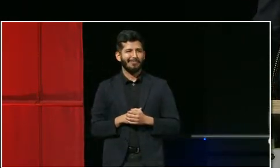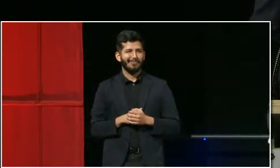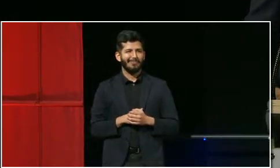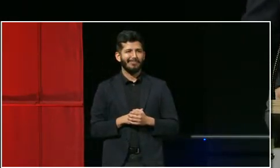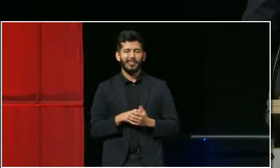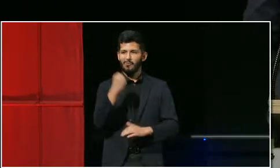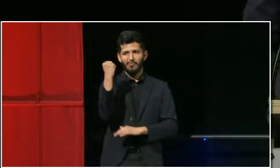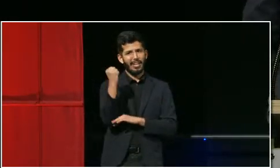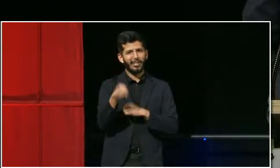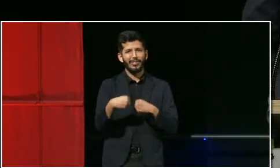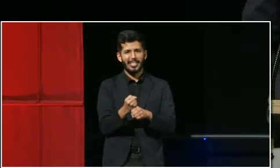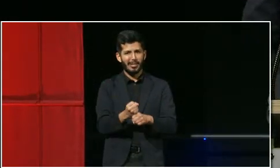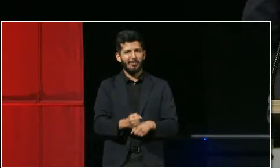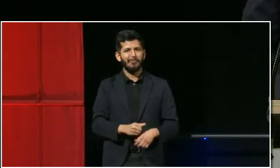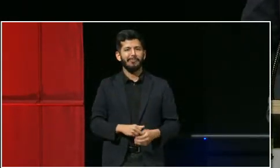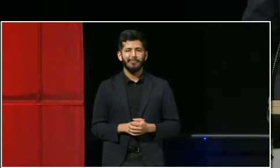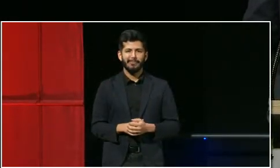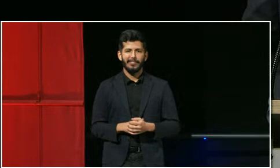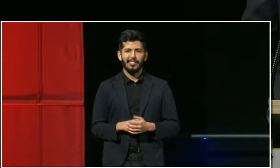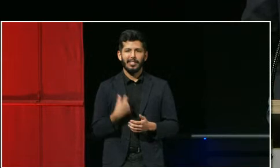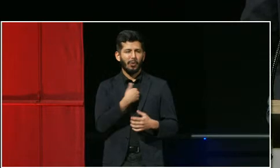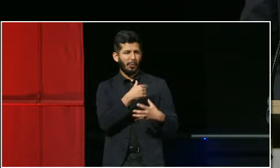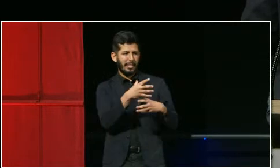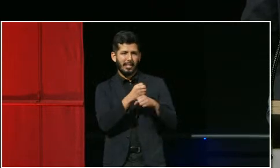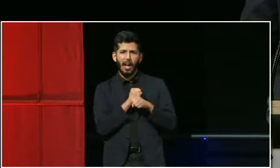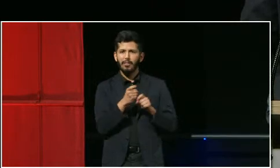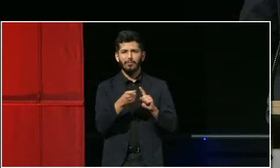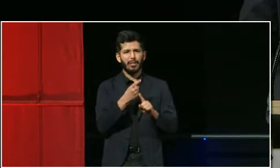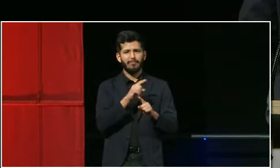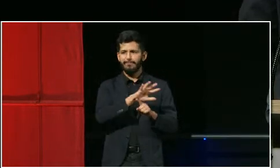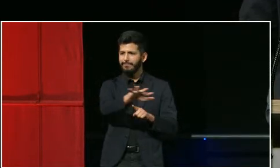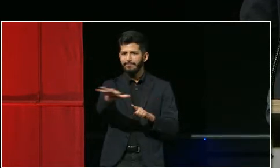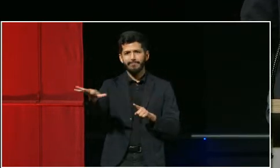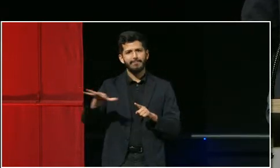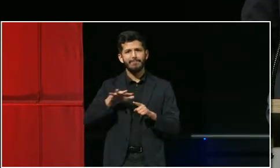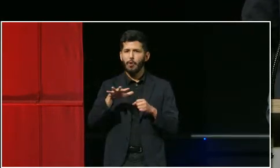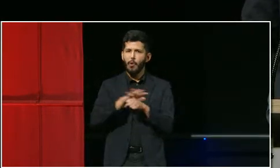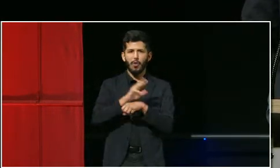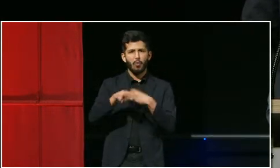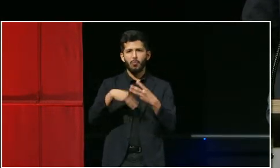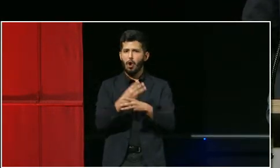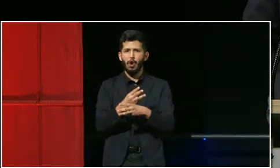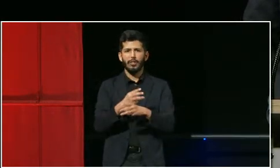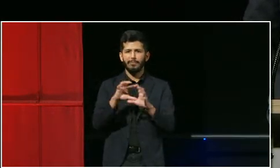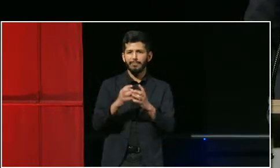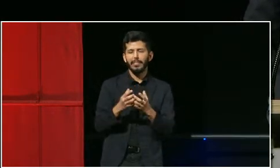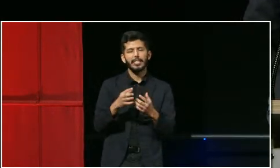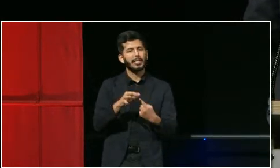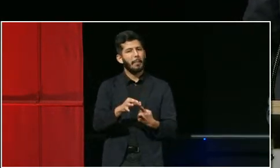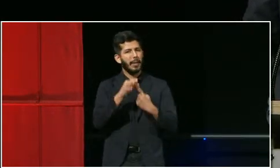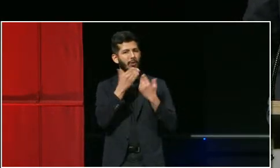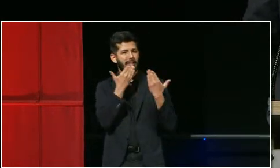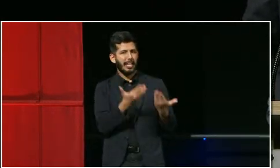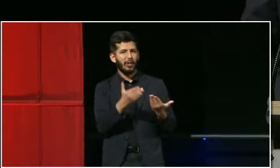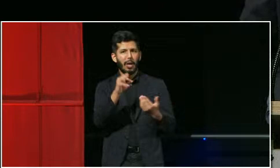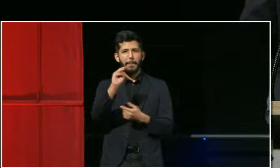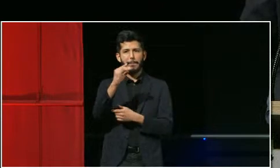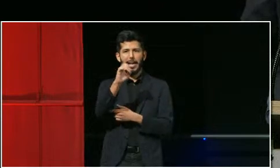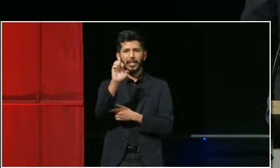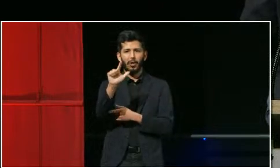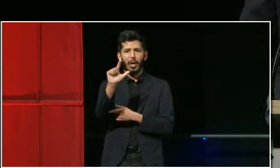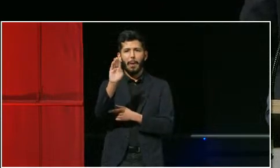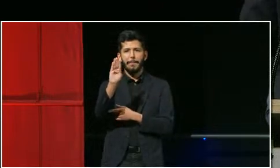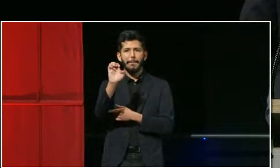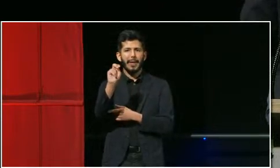A record year. We receive our submissions from films from all over the world. I want to give a special thank you to Michael Benedict,